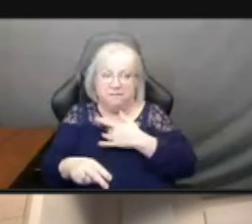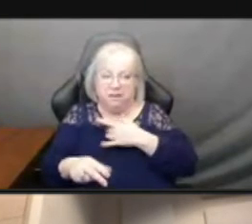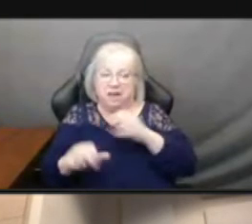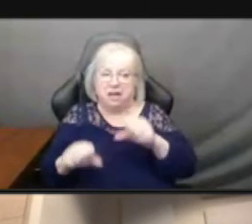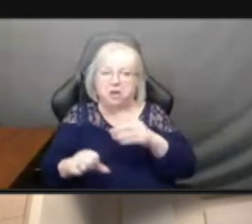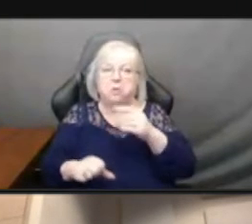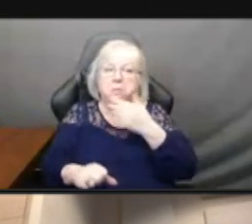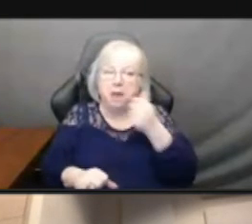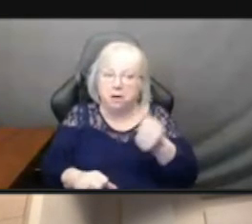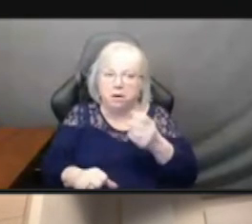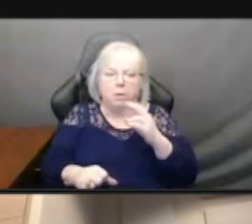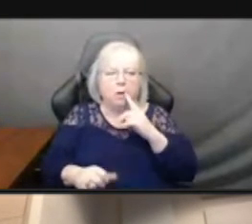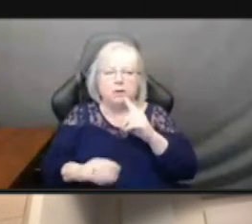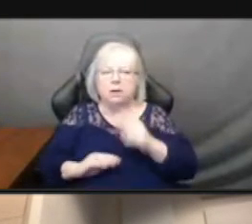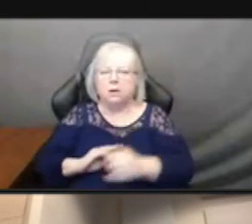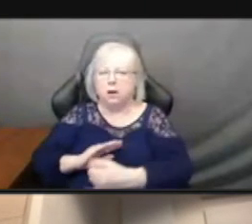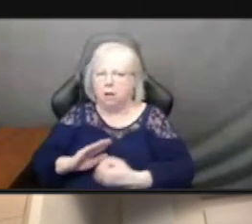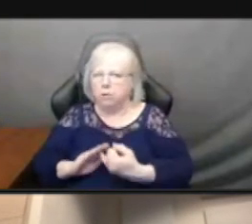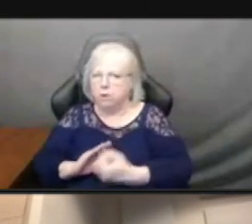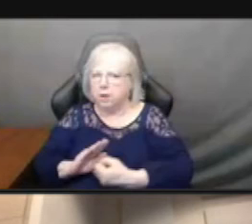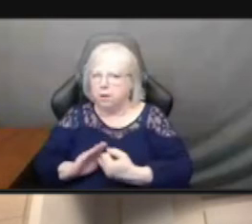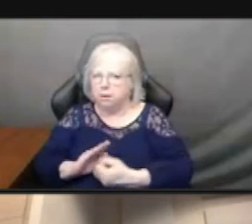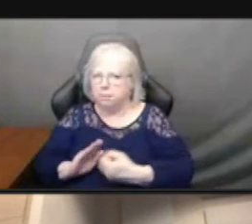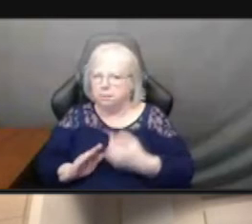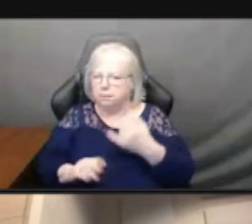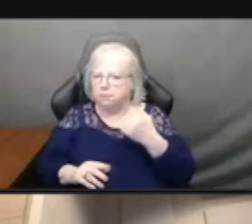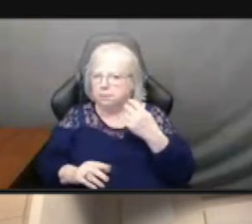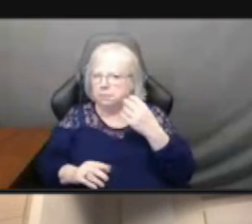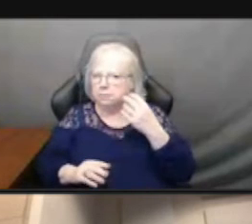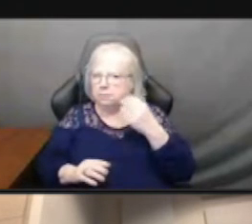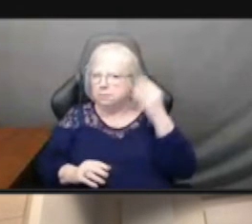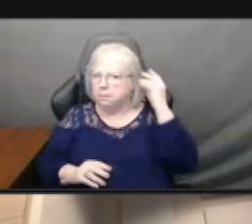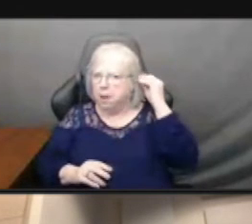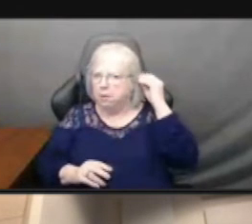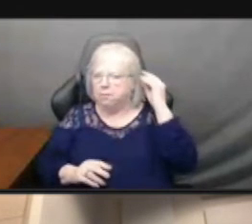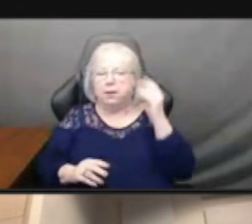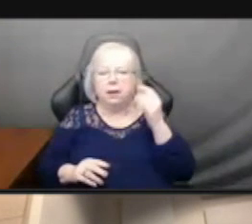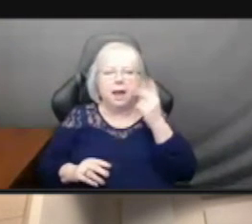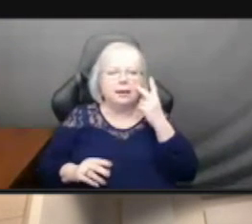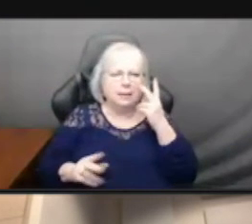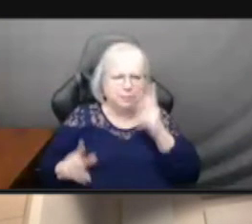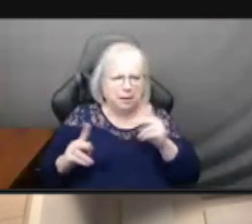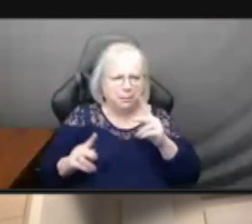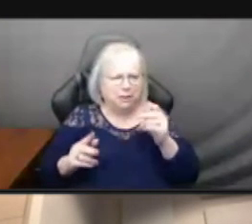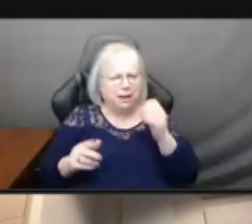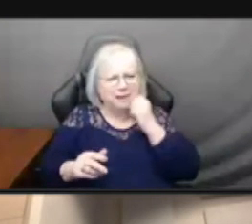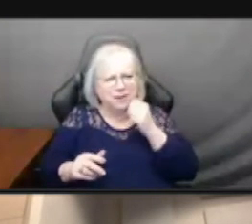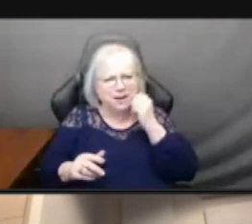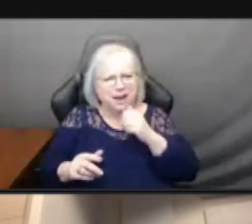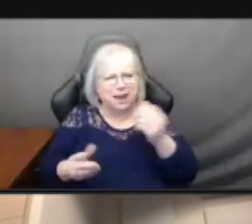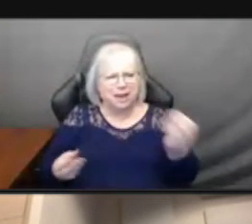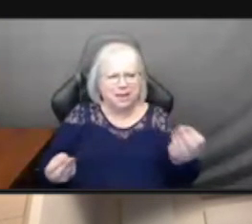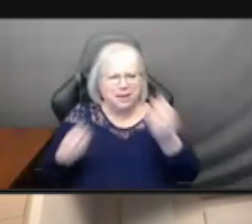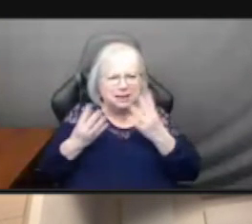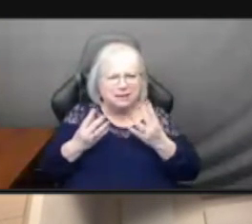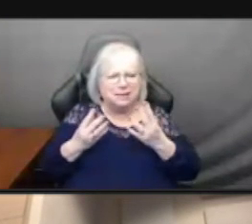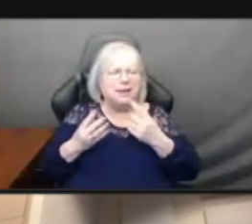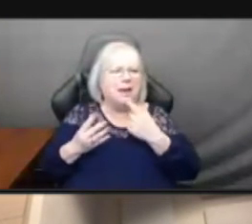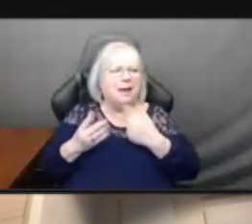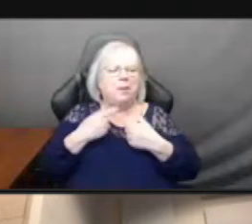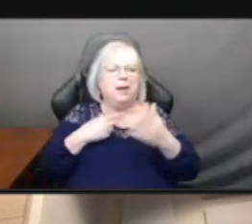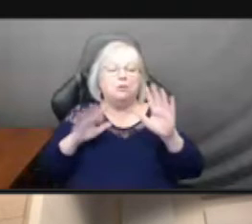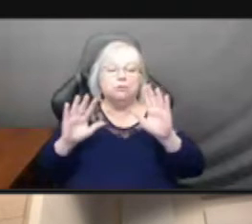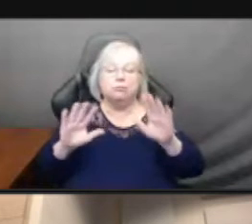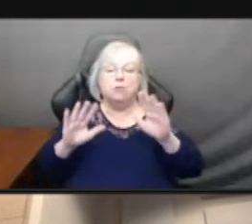another ulterior motive to be used? I sit with people every day who give me great ideas, and I go out and I disperse